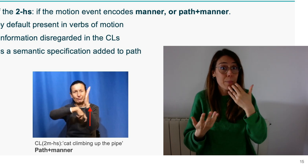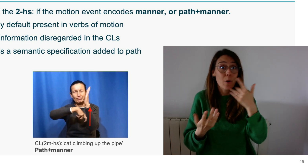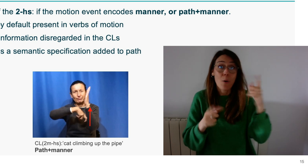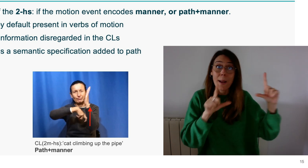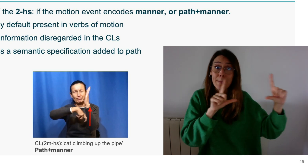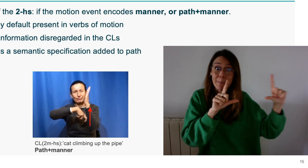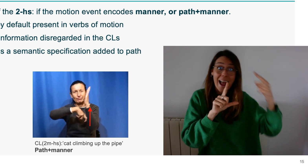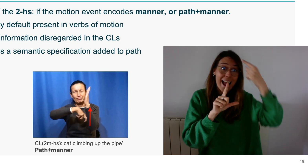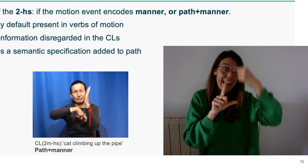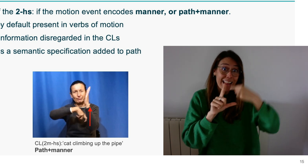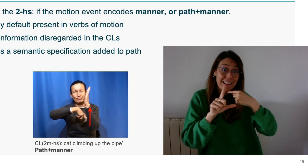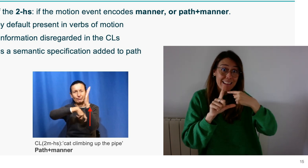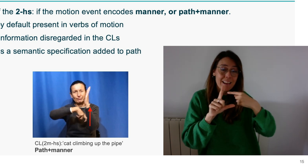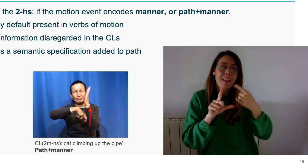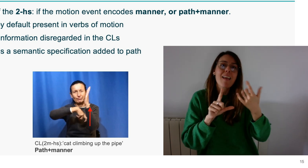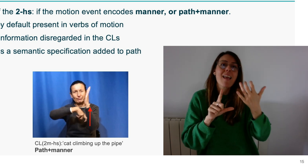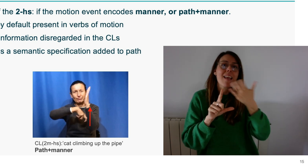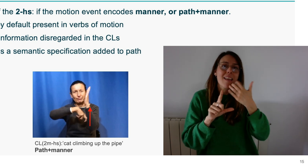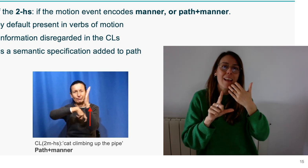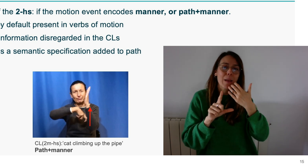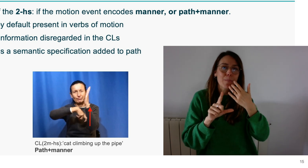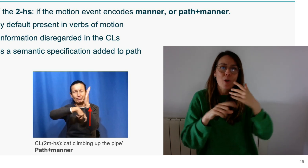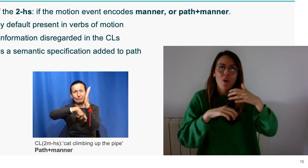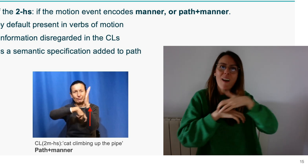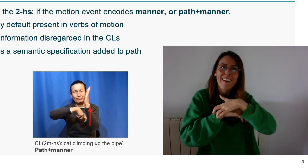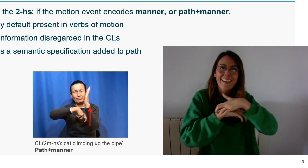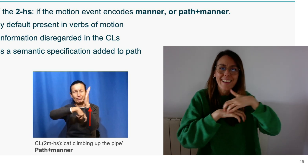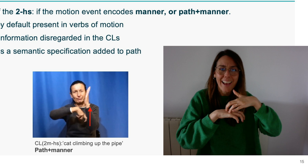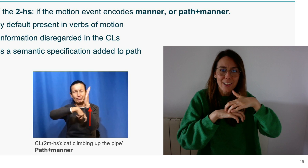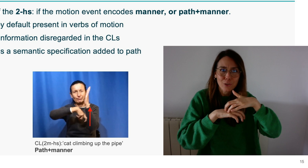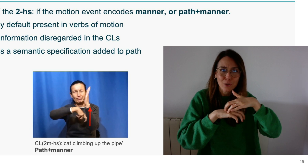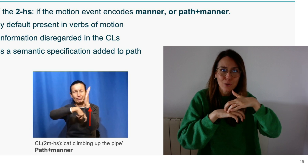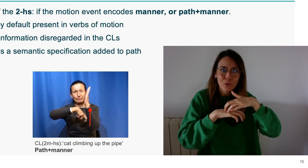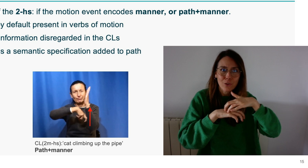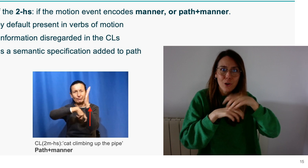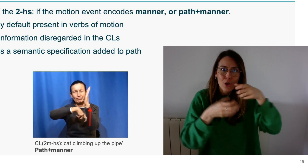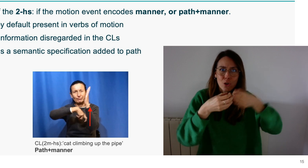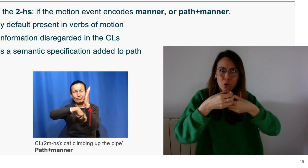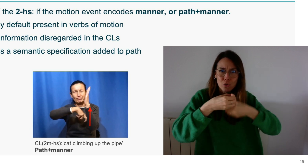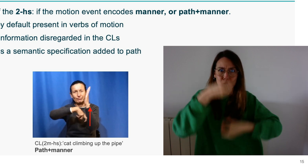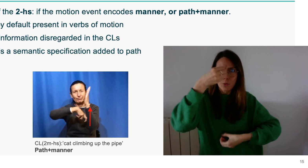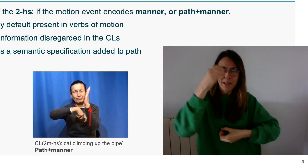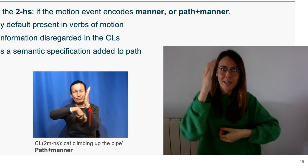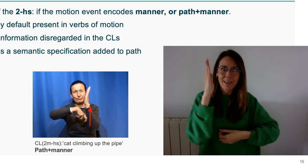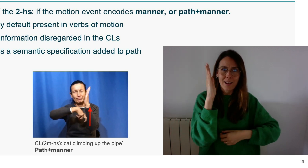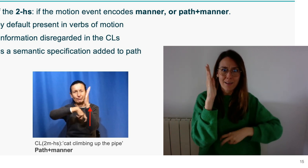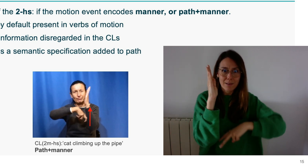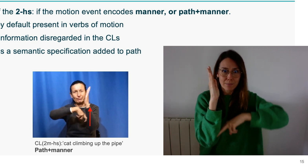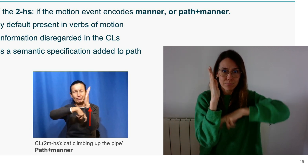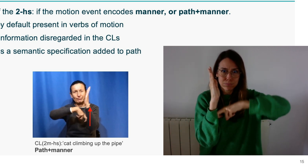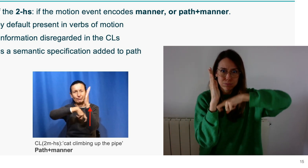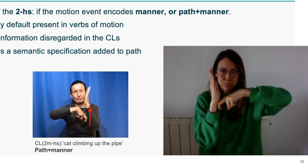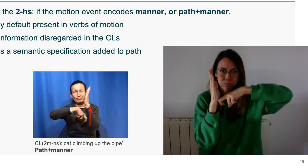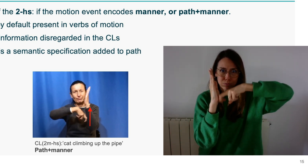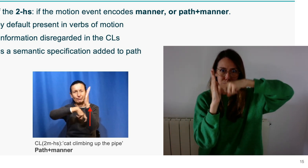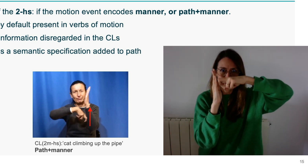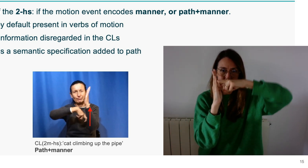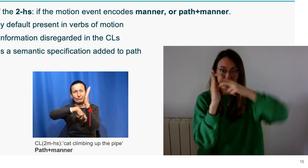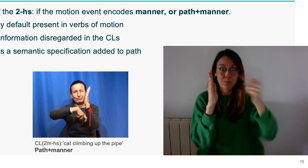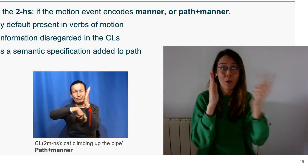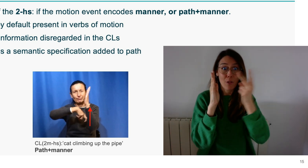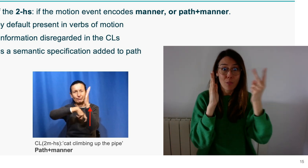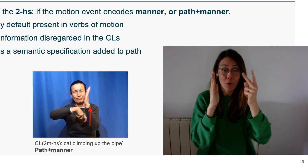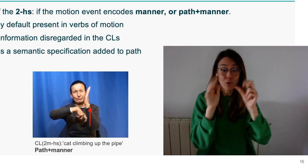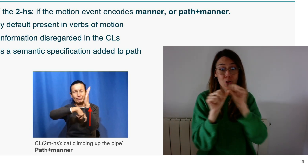classifier constructions. But in general, manner is a semantic specification that can be